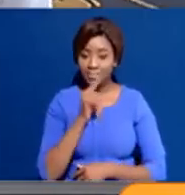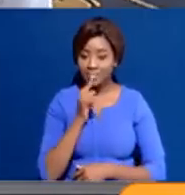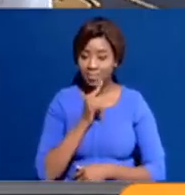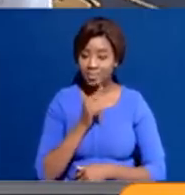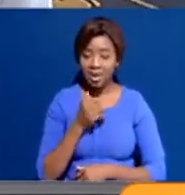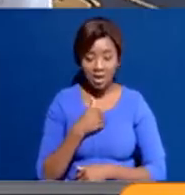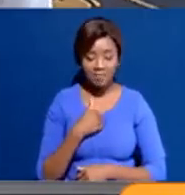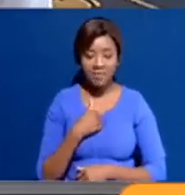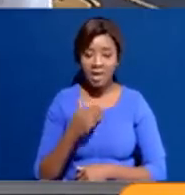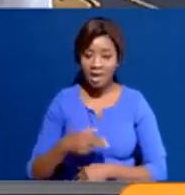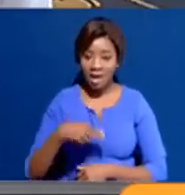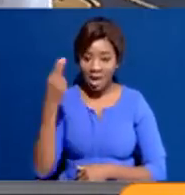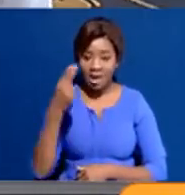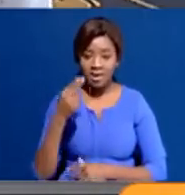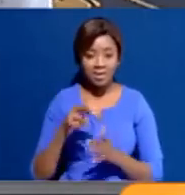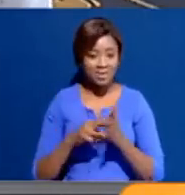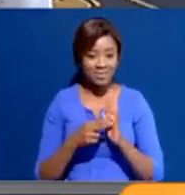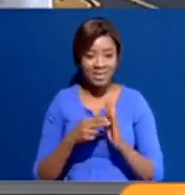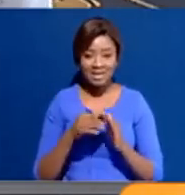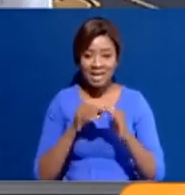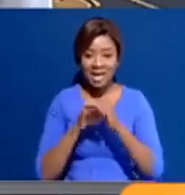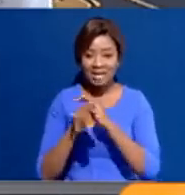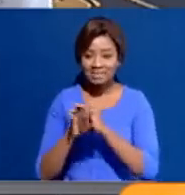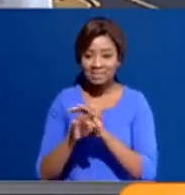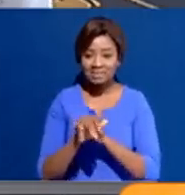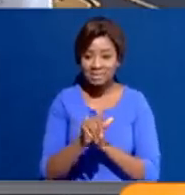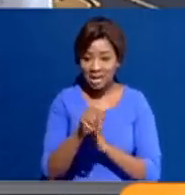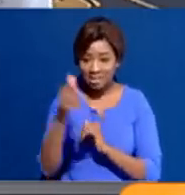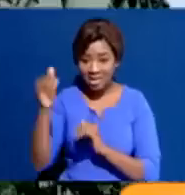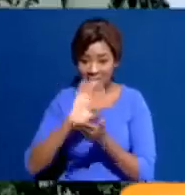high, which limits its access to external funds.